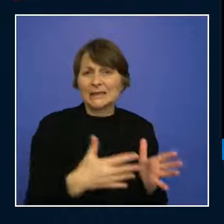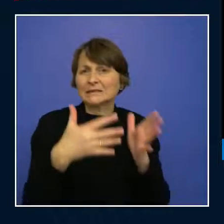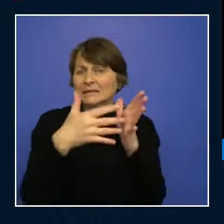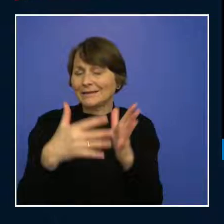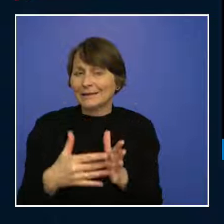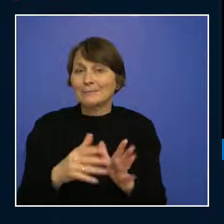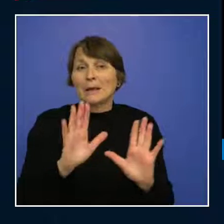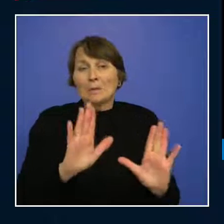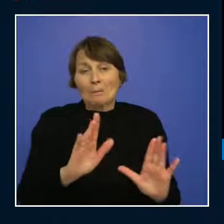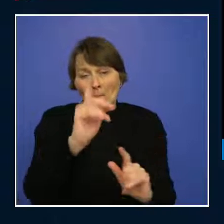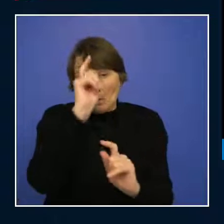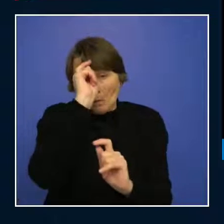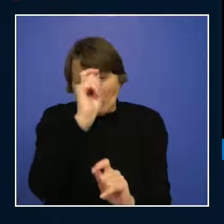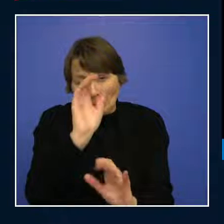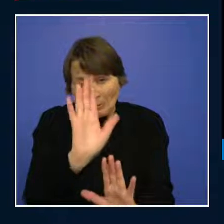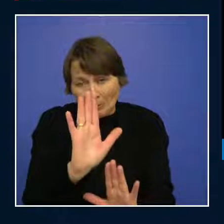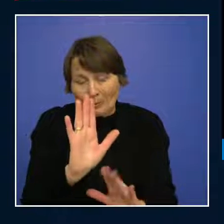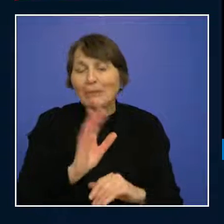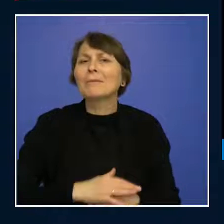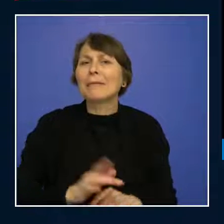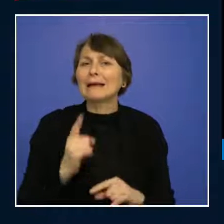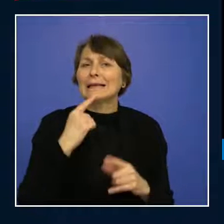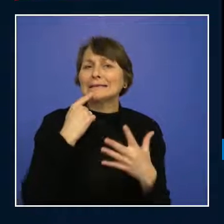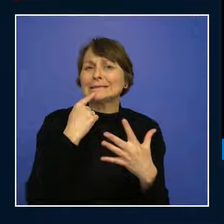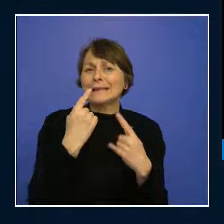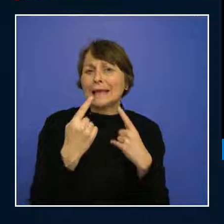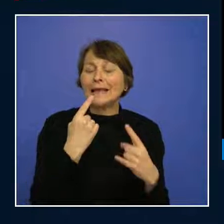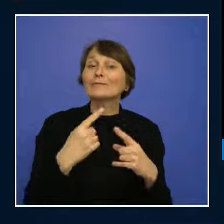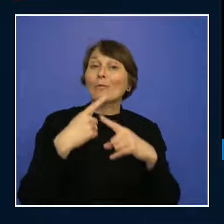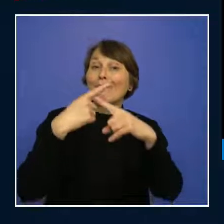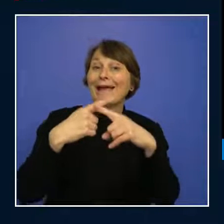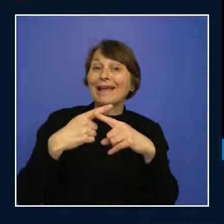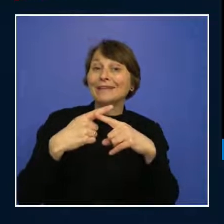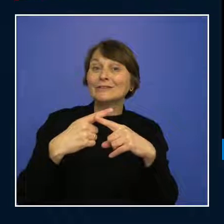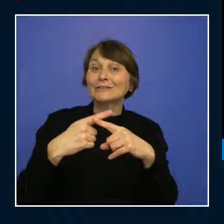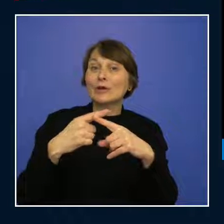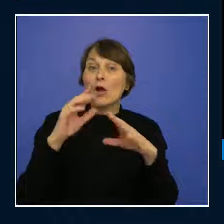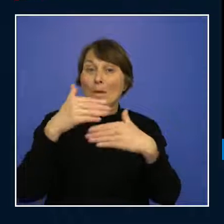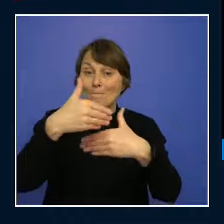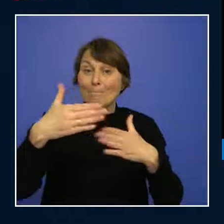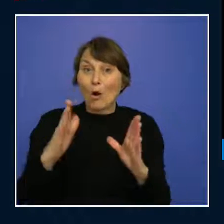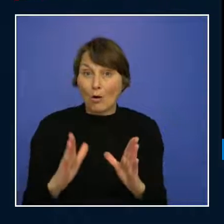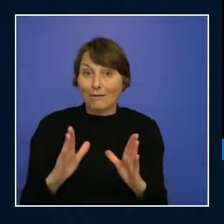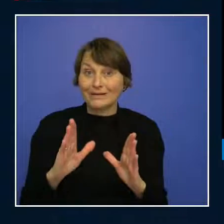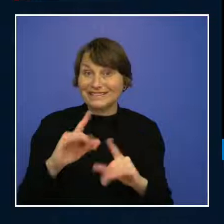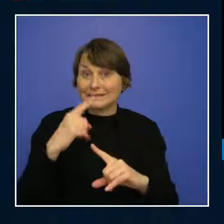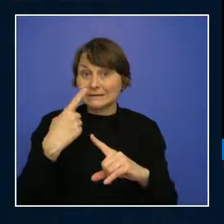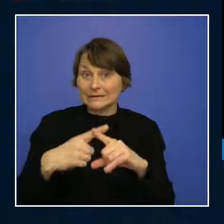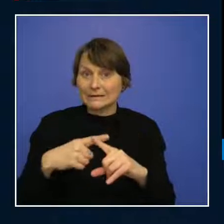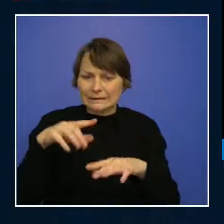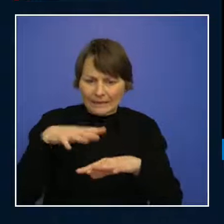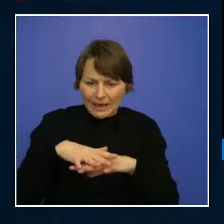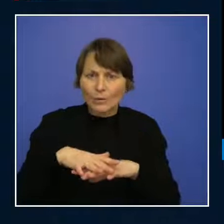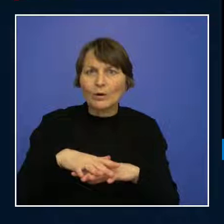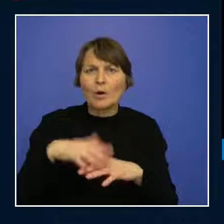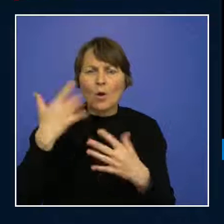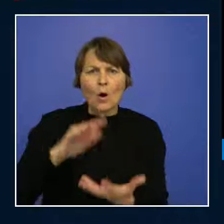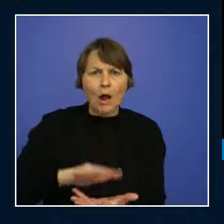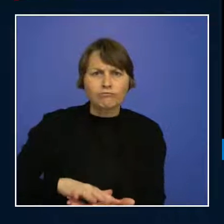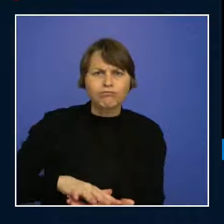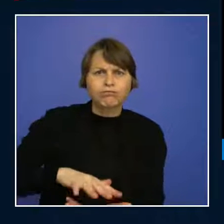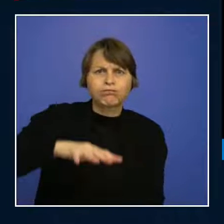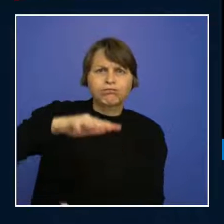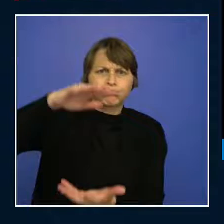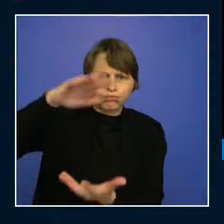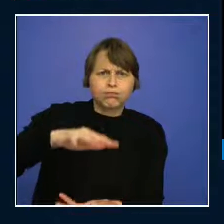some of the workloads that I've mentioned, think about the Xbox network and the load that it takes. It definitely has to be able to deal with a lot of